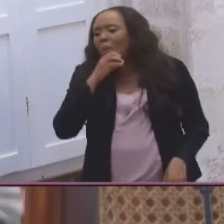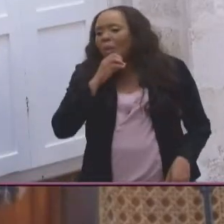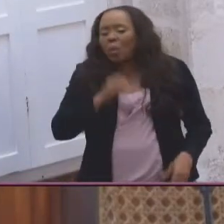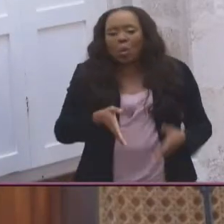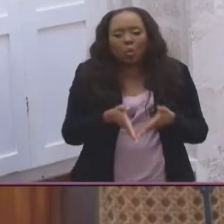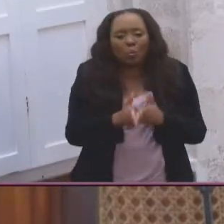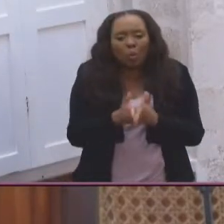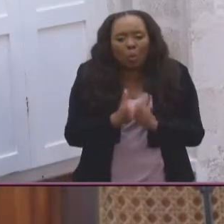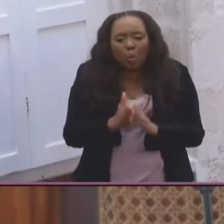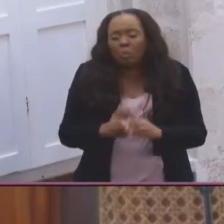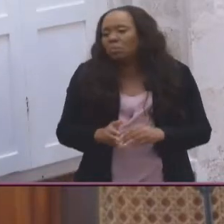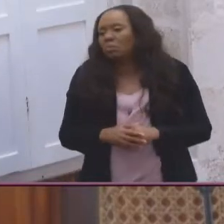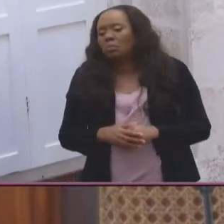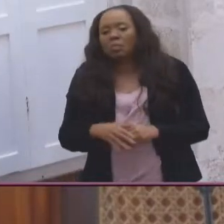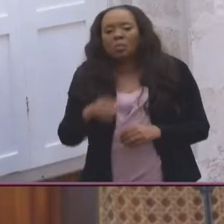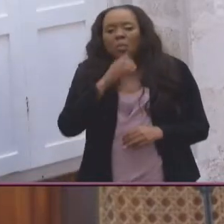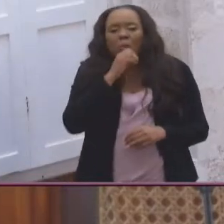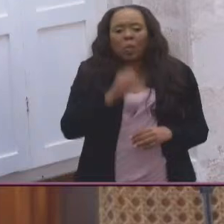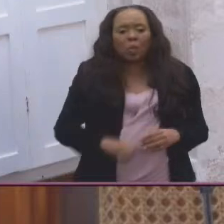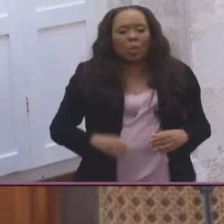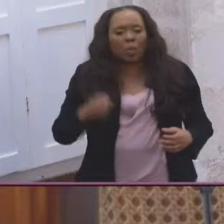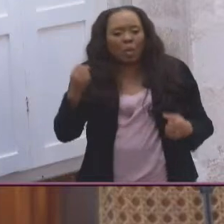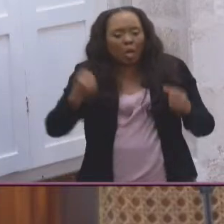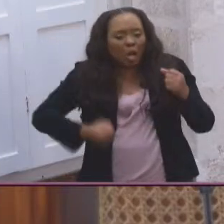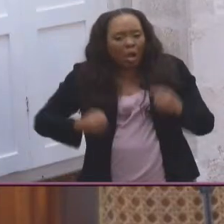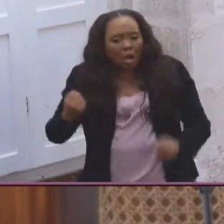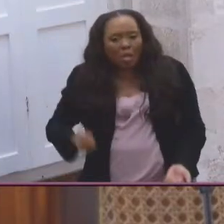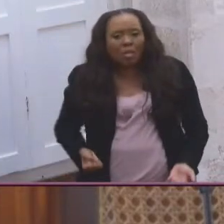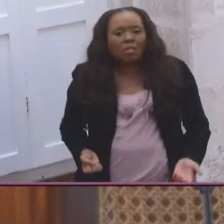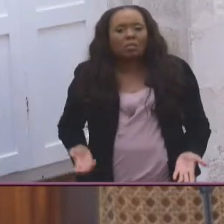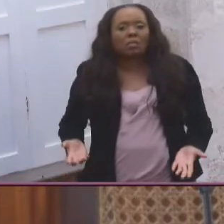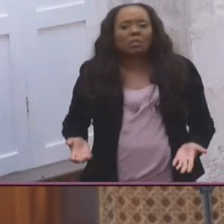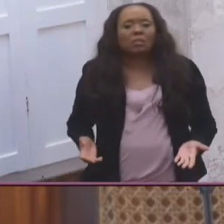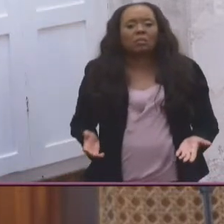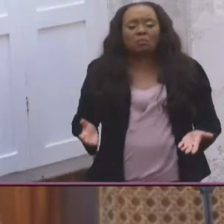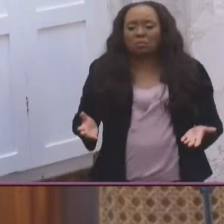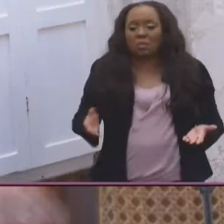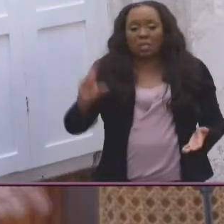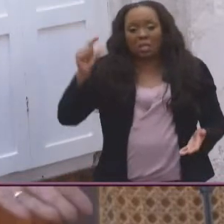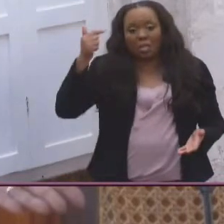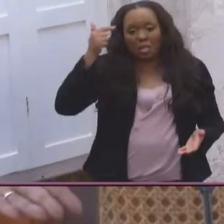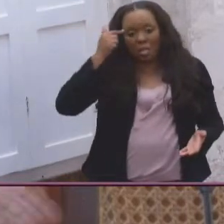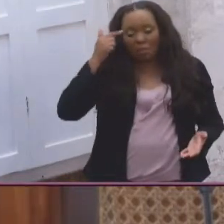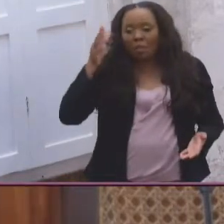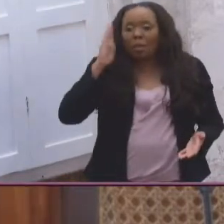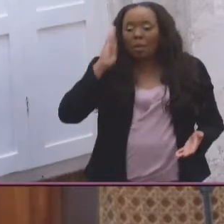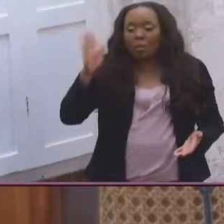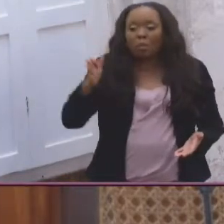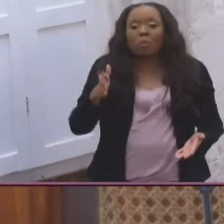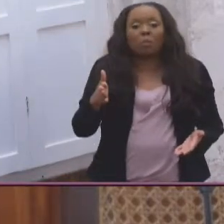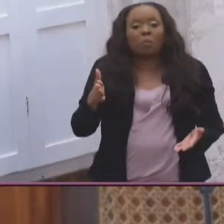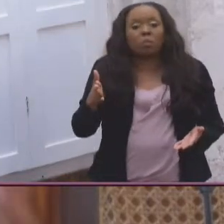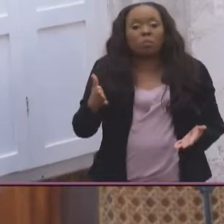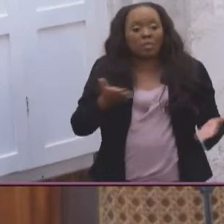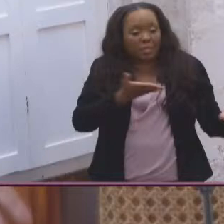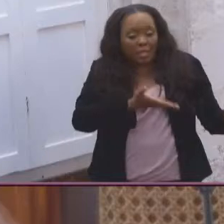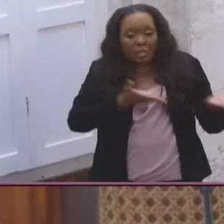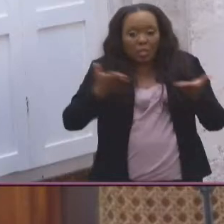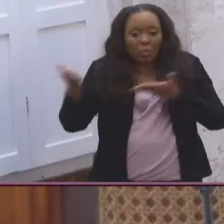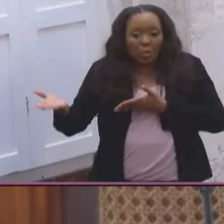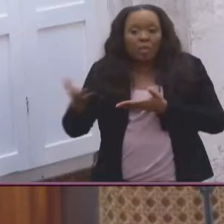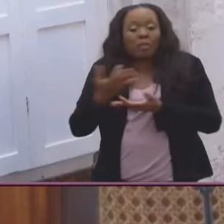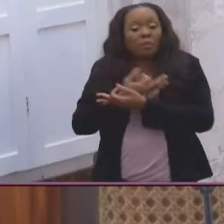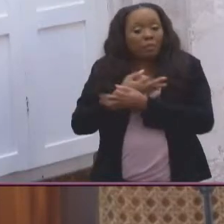waste, even though they can get it free, disposed of free by government agencies, even though they can take it to